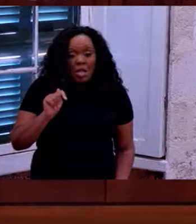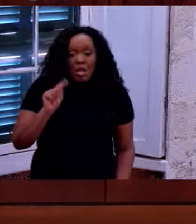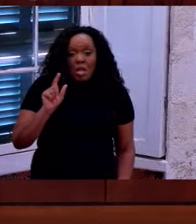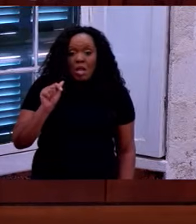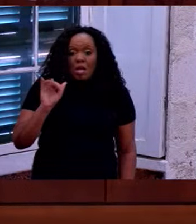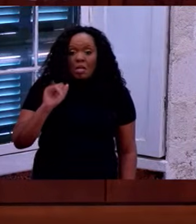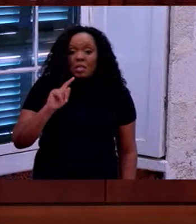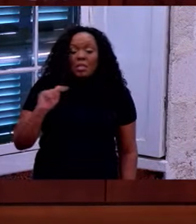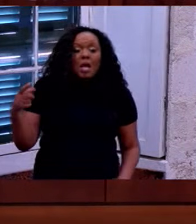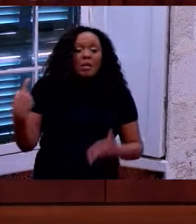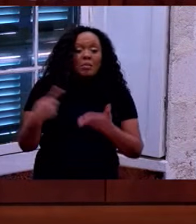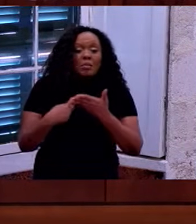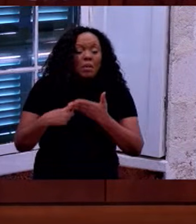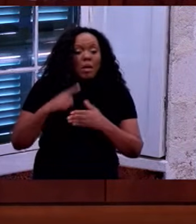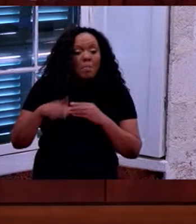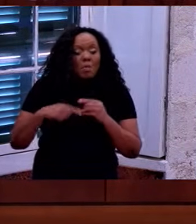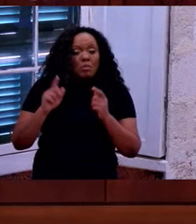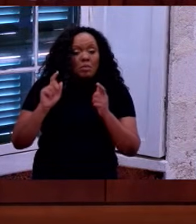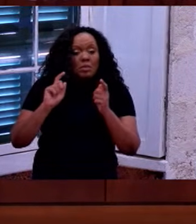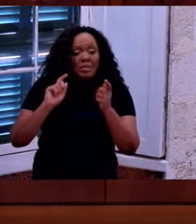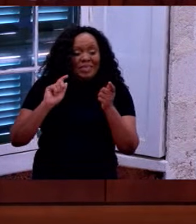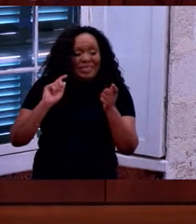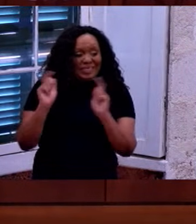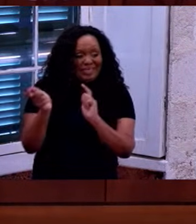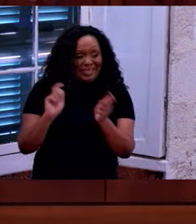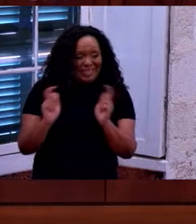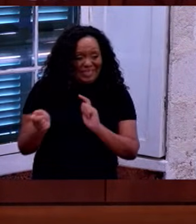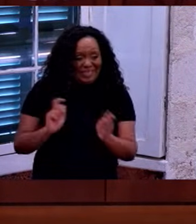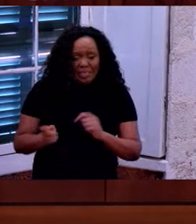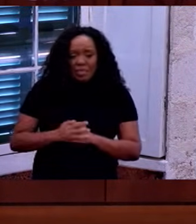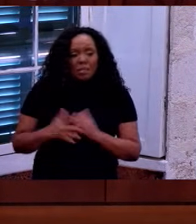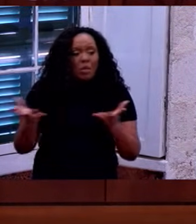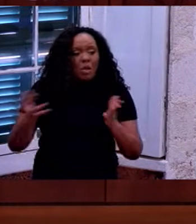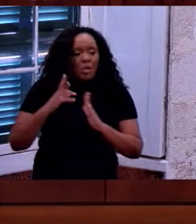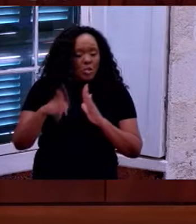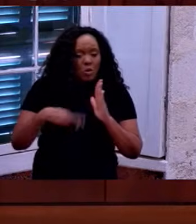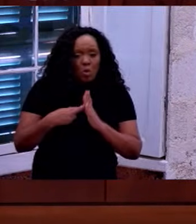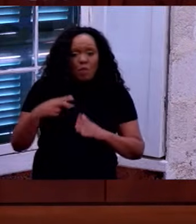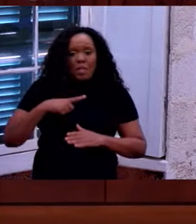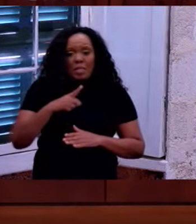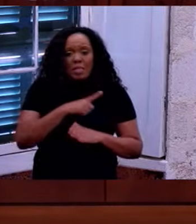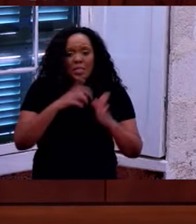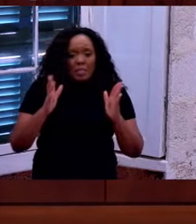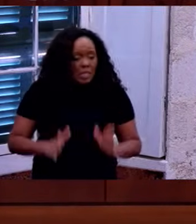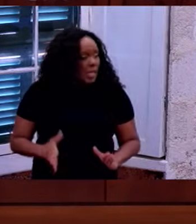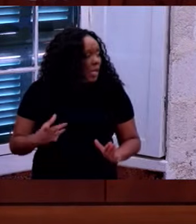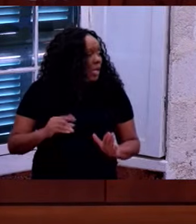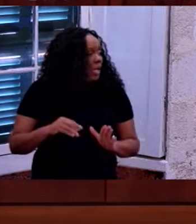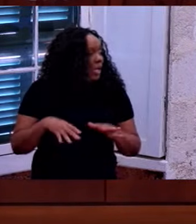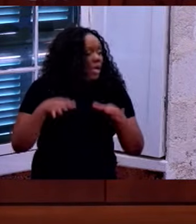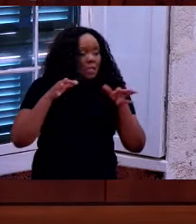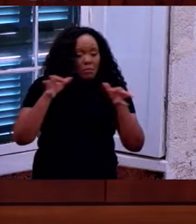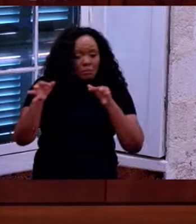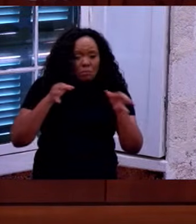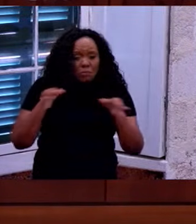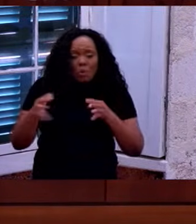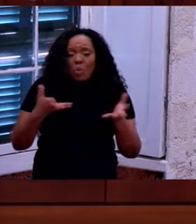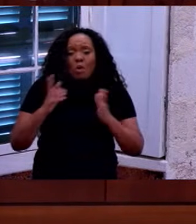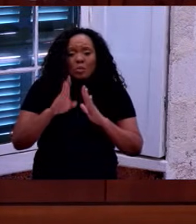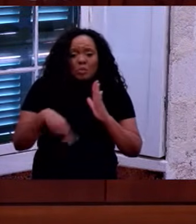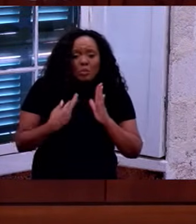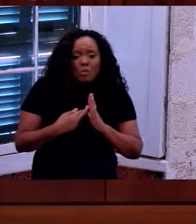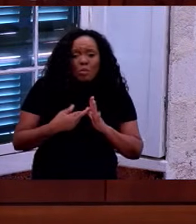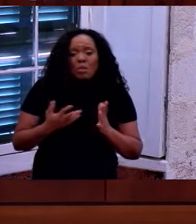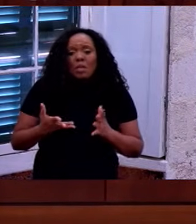to senators and the role of legislators, the definitions of legislators, fair points, and on the question of